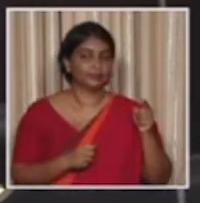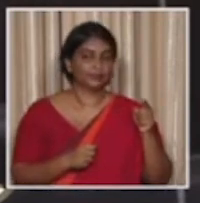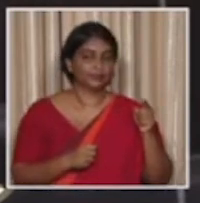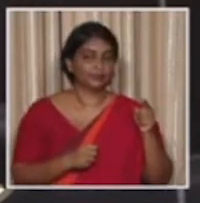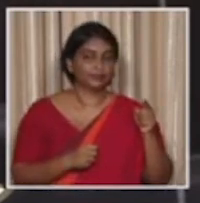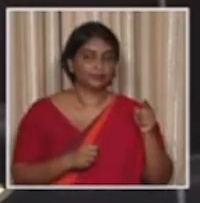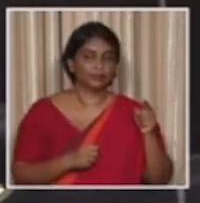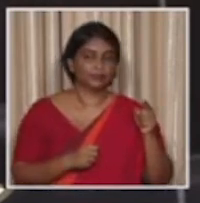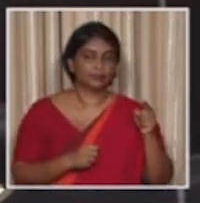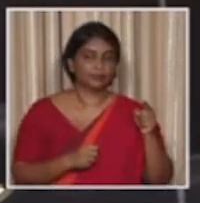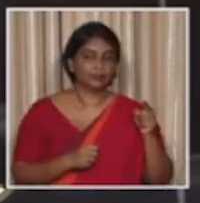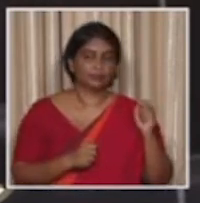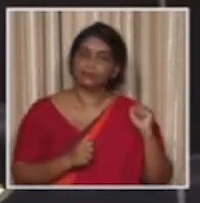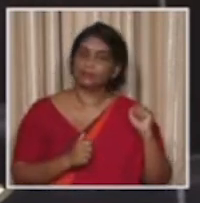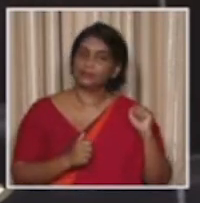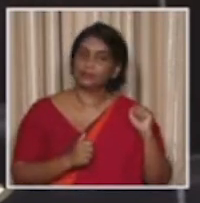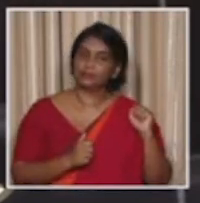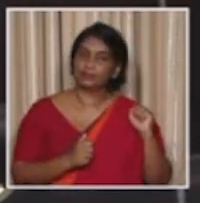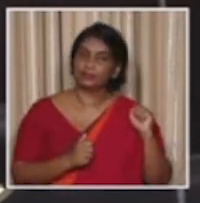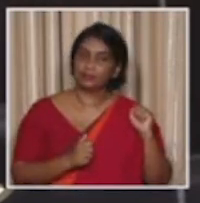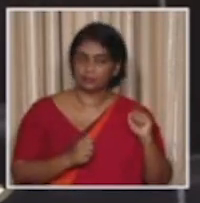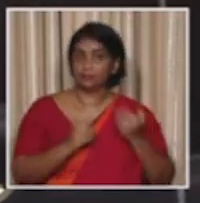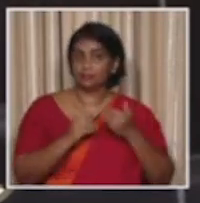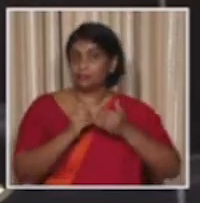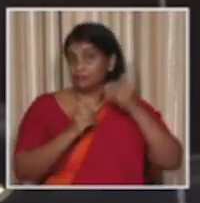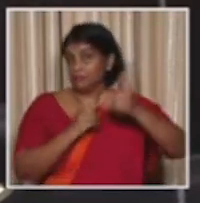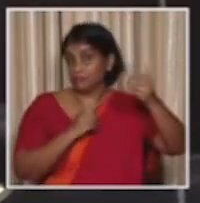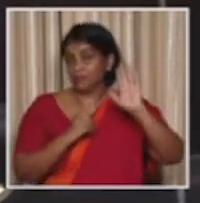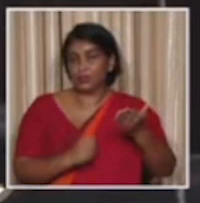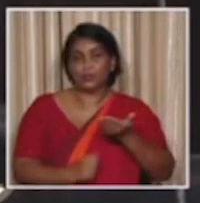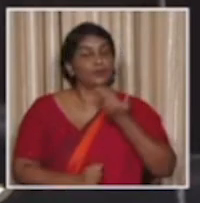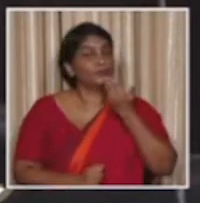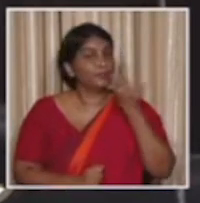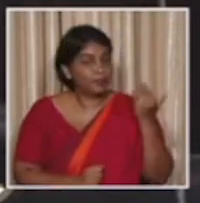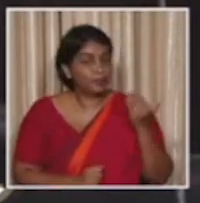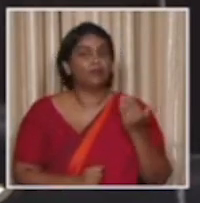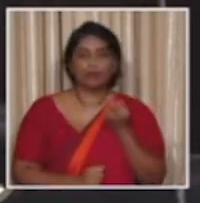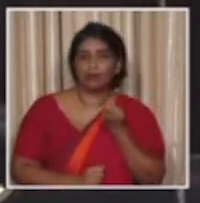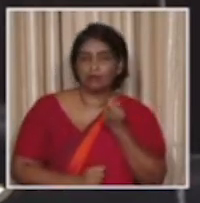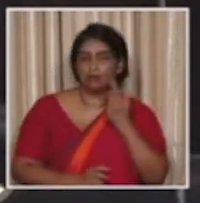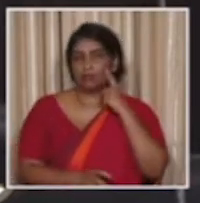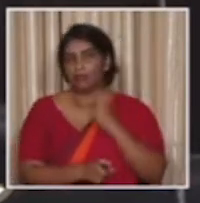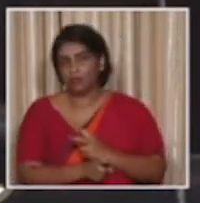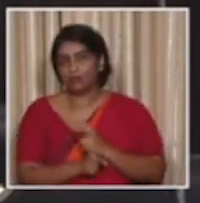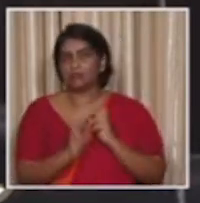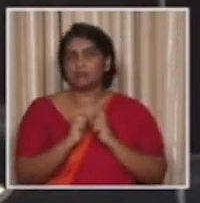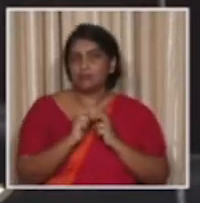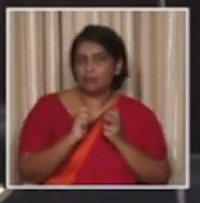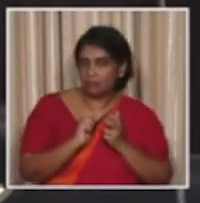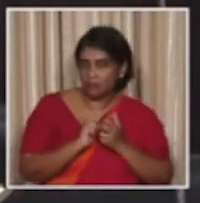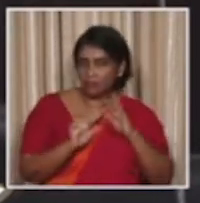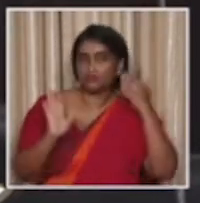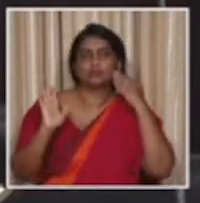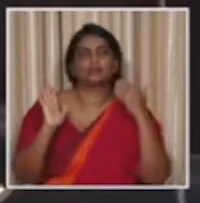doom of an apocalyptic collapse that will ensue if the DDO process is unsuccessful or